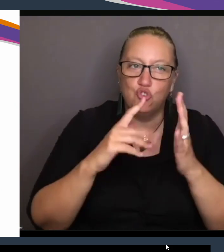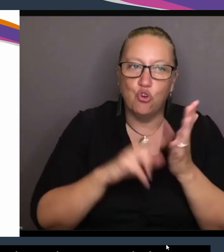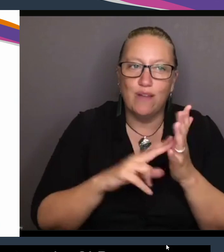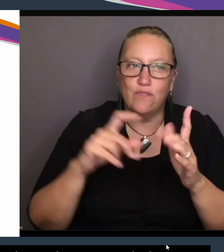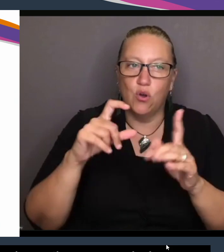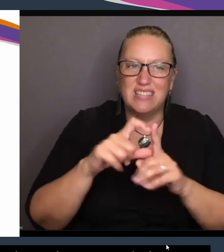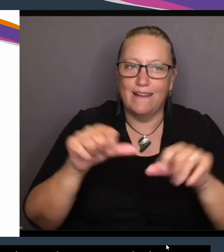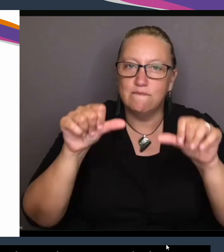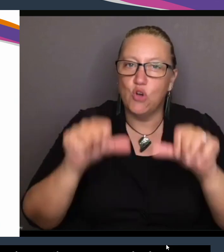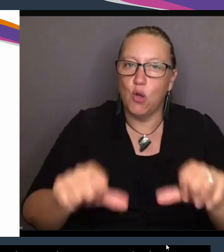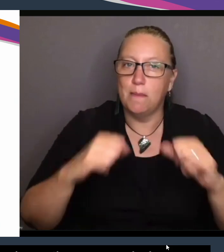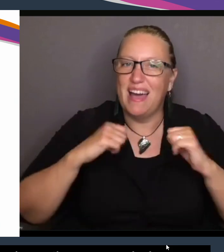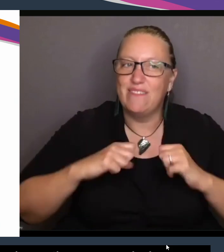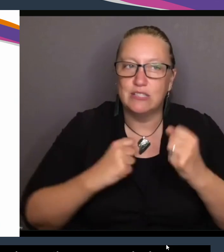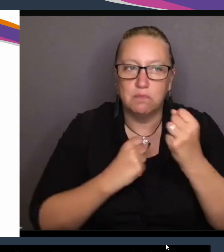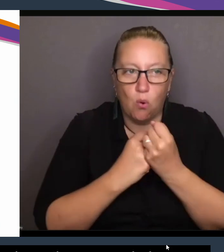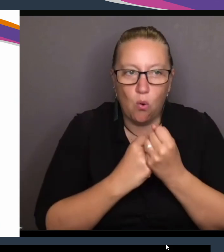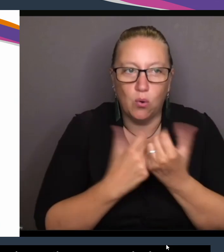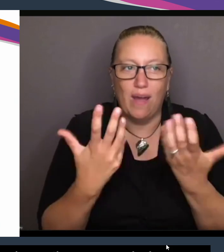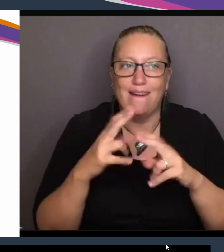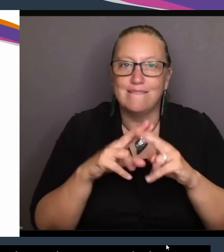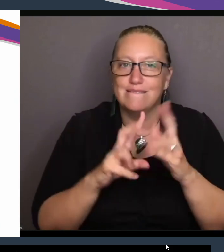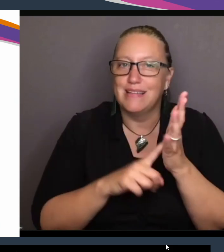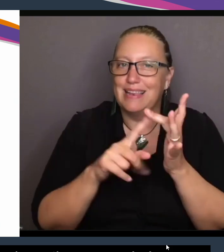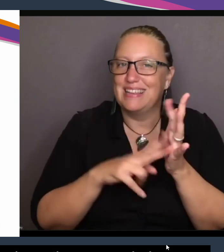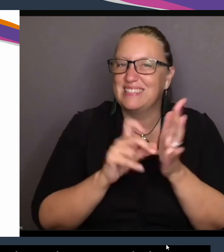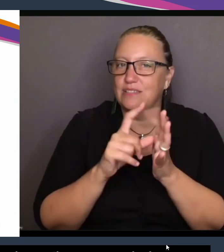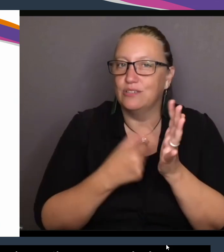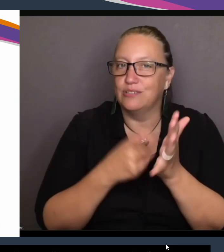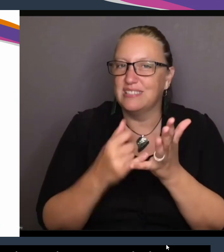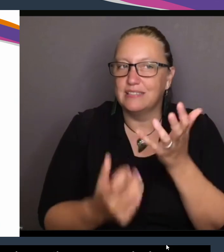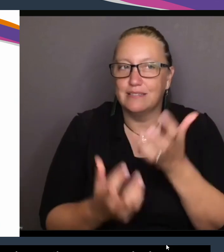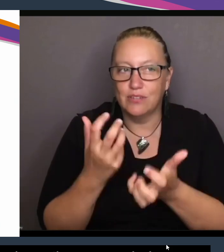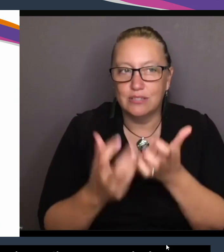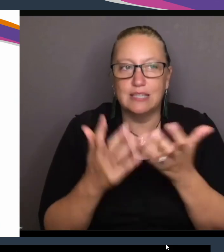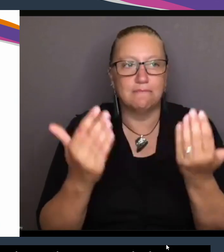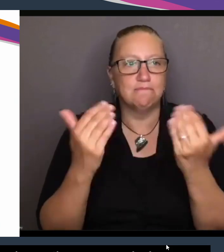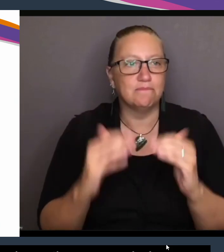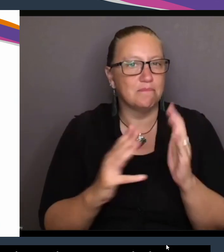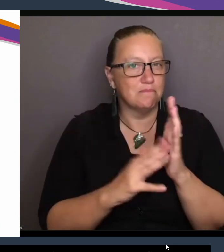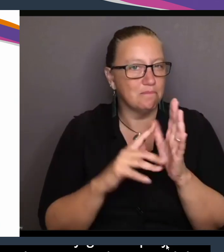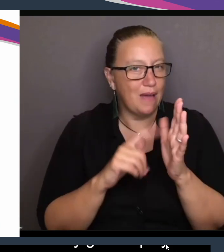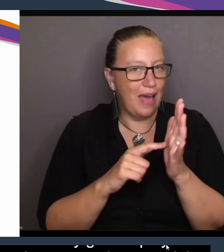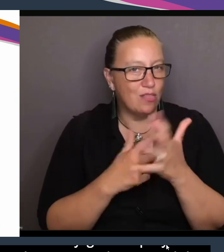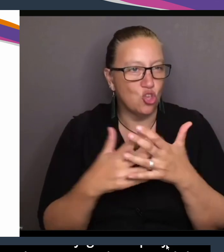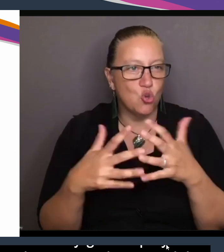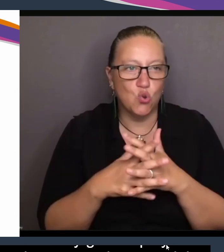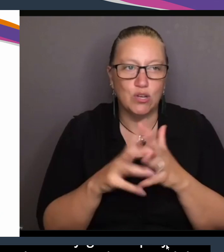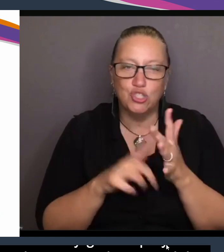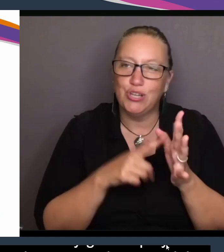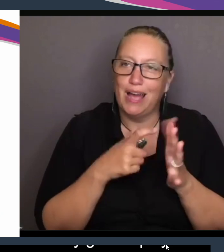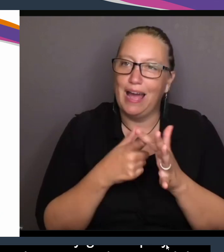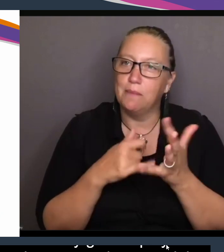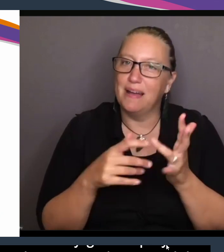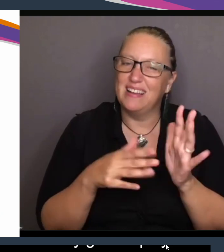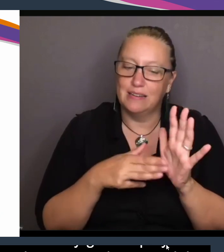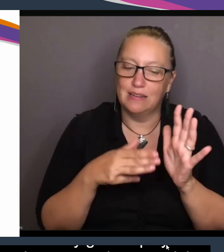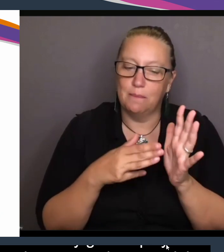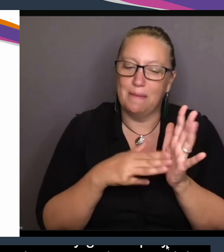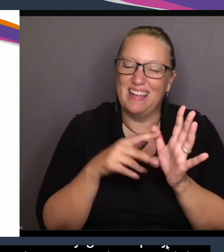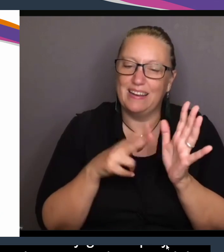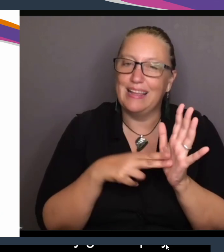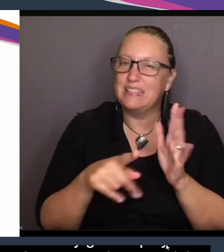practices from Flinders University. Matthew Jackman is a PhD candidate understanding the